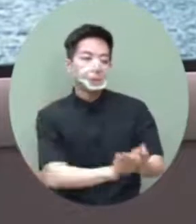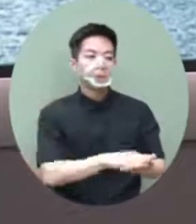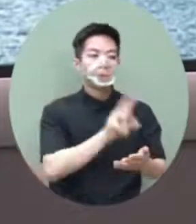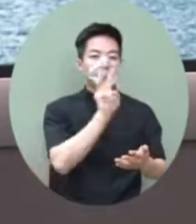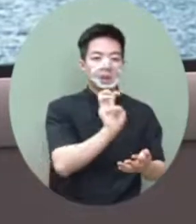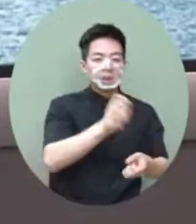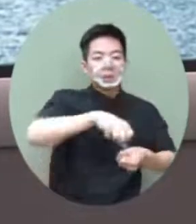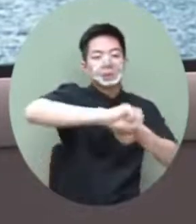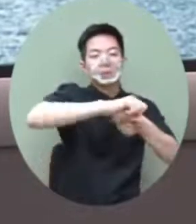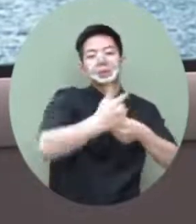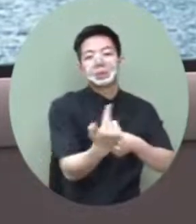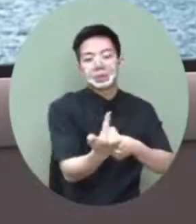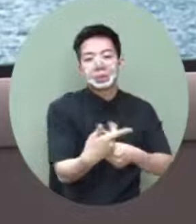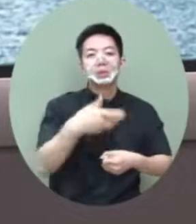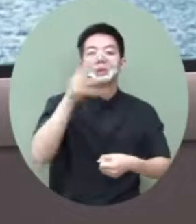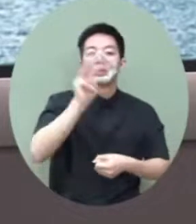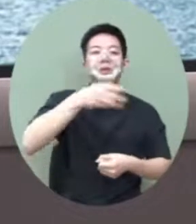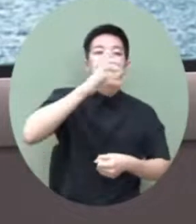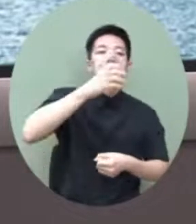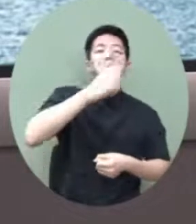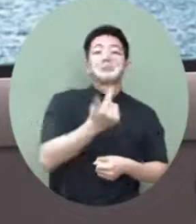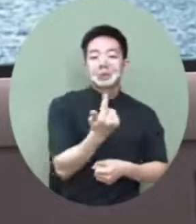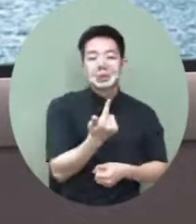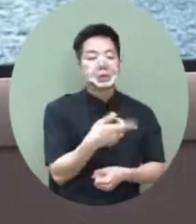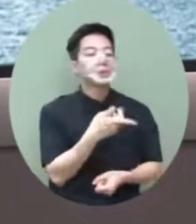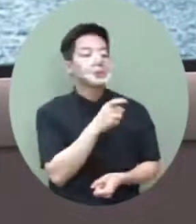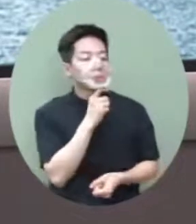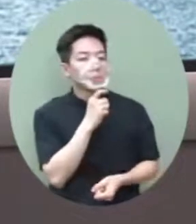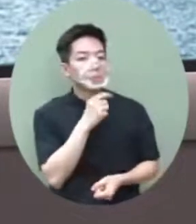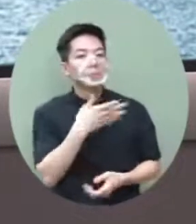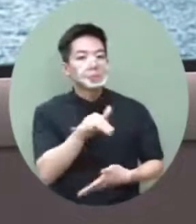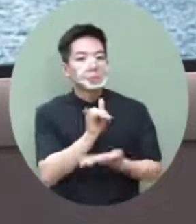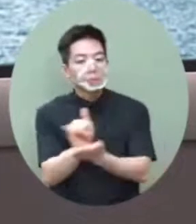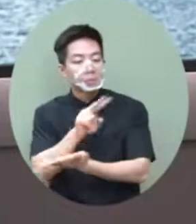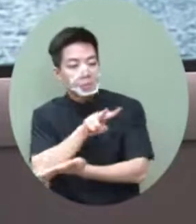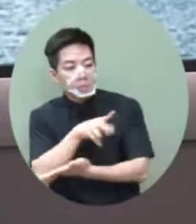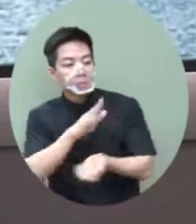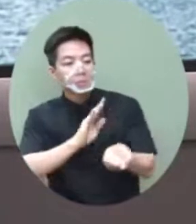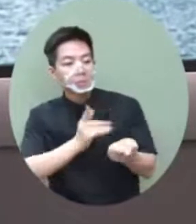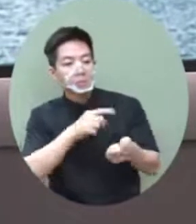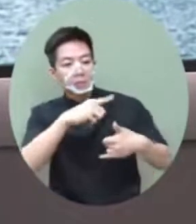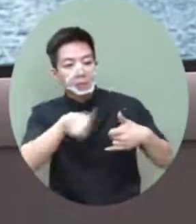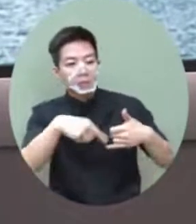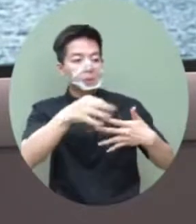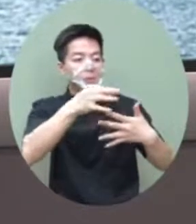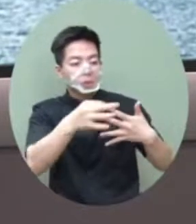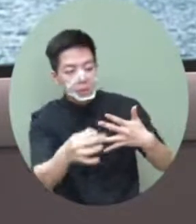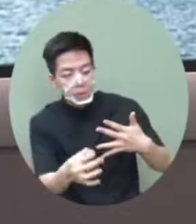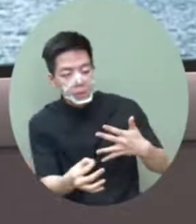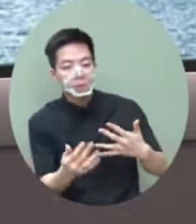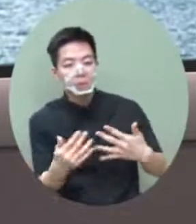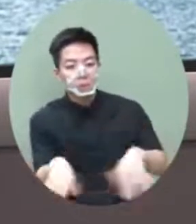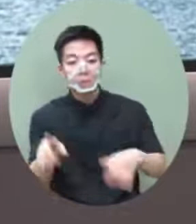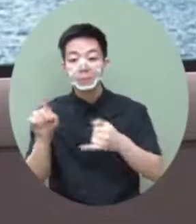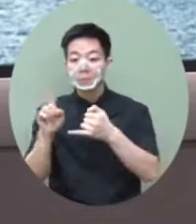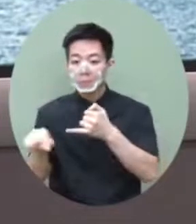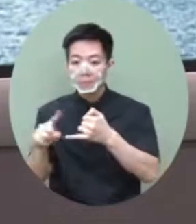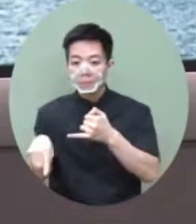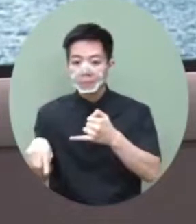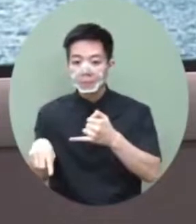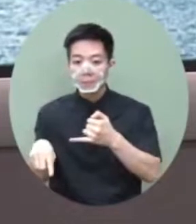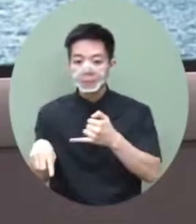level in his kidneys were such that he had excessive urination. And then his